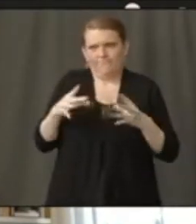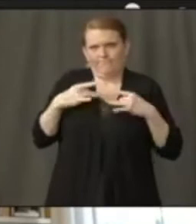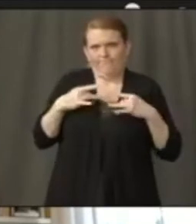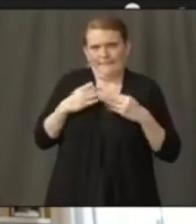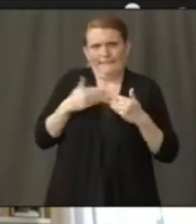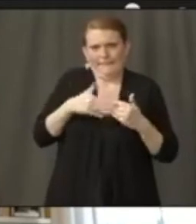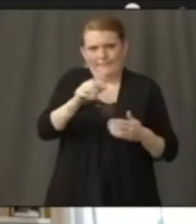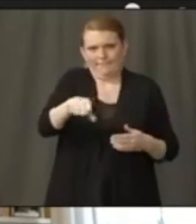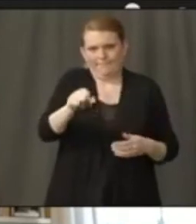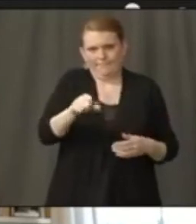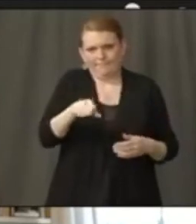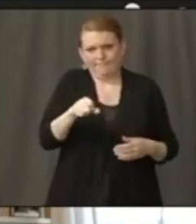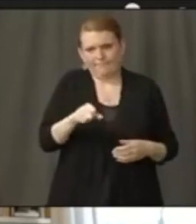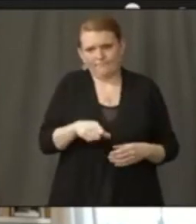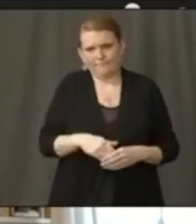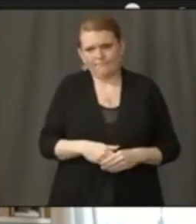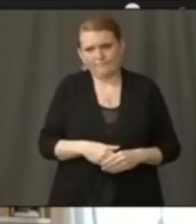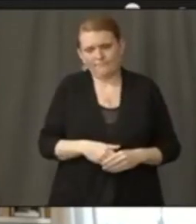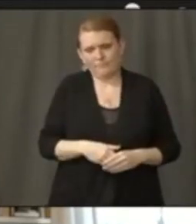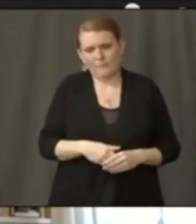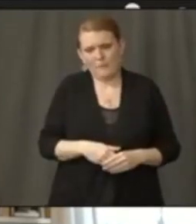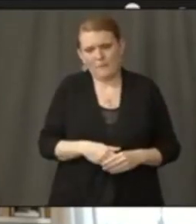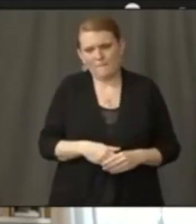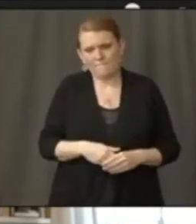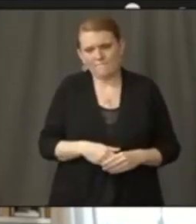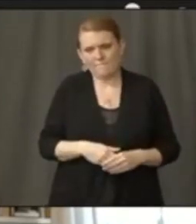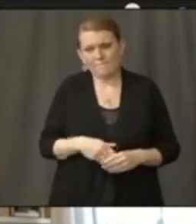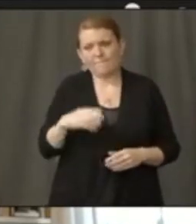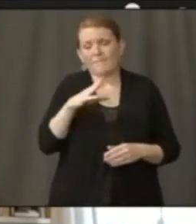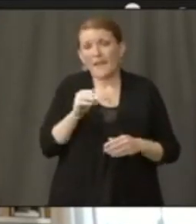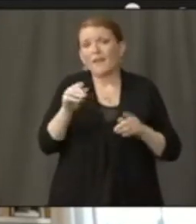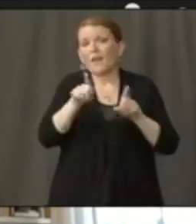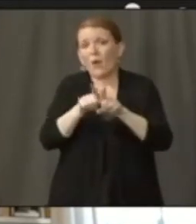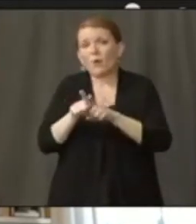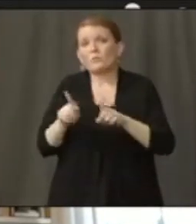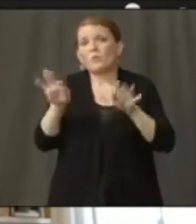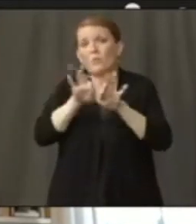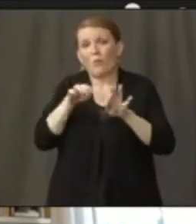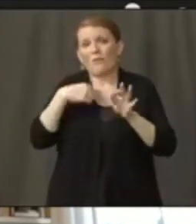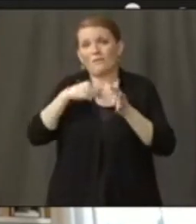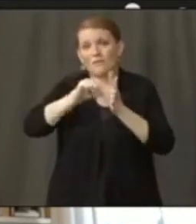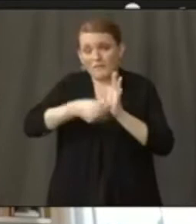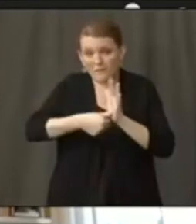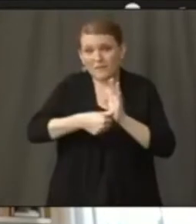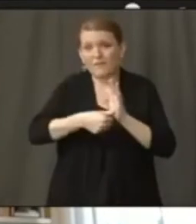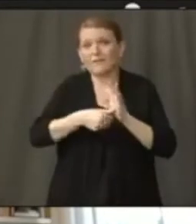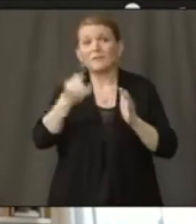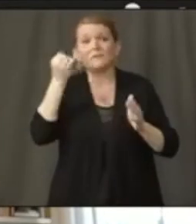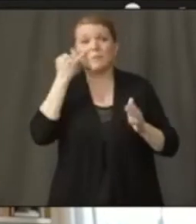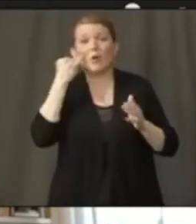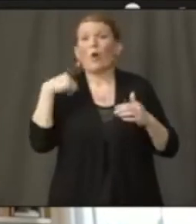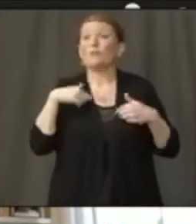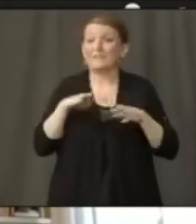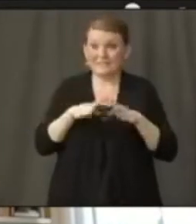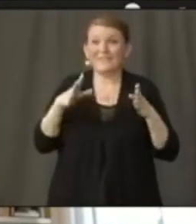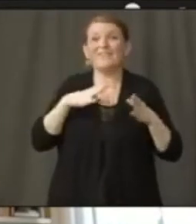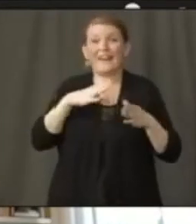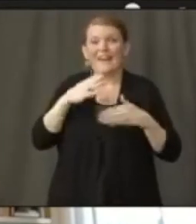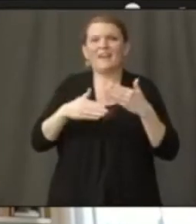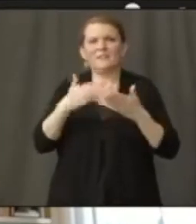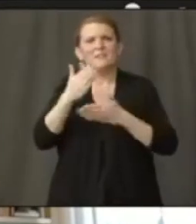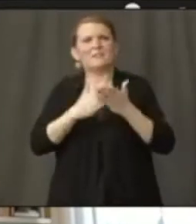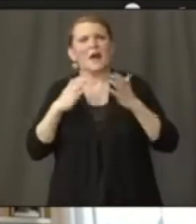and patrons aren't following the safety protocols that are put in place. So we need to recognize all of this as